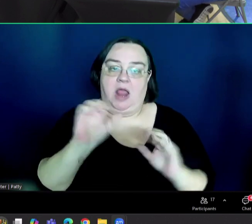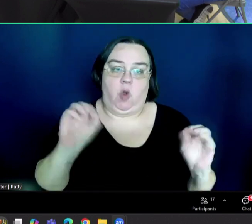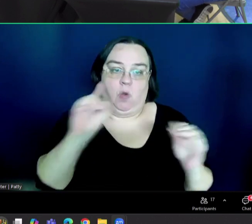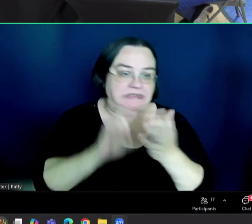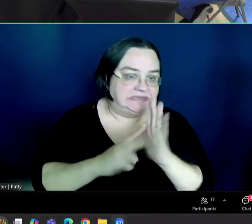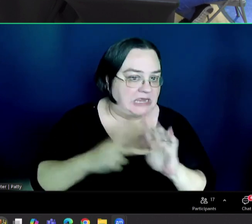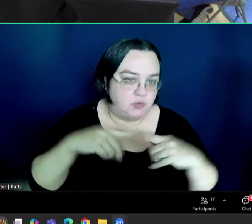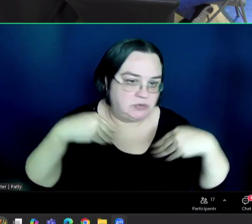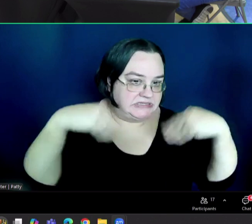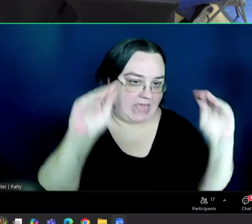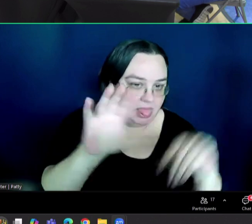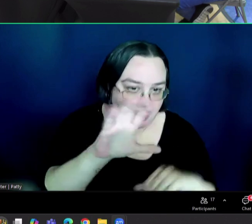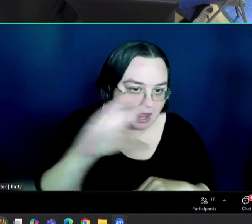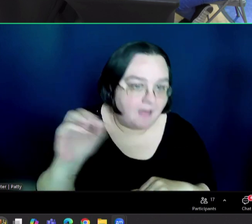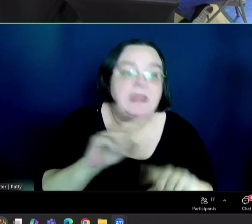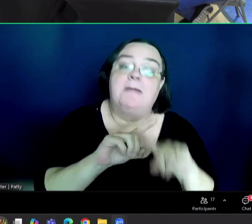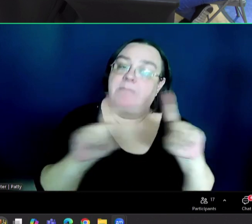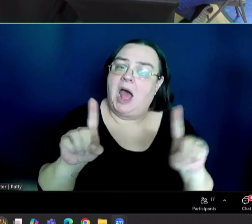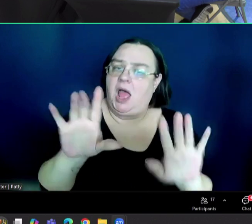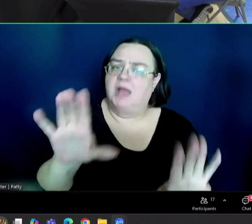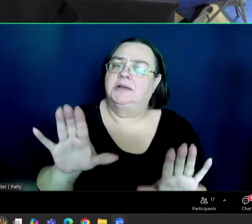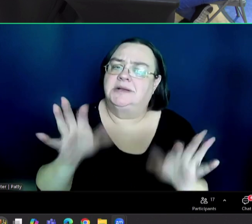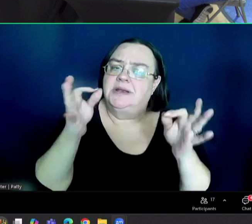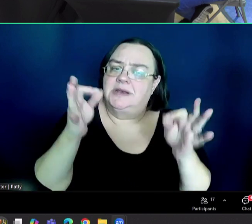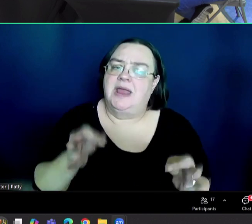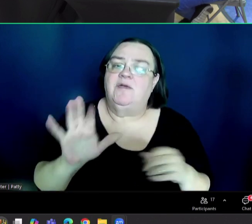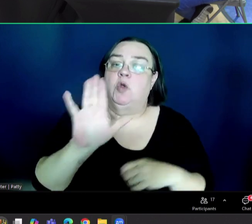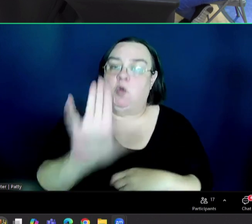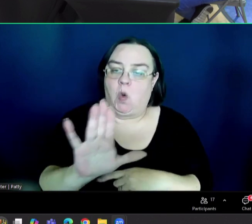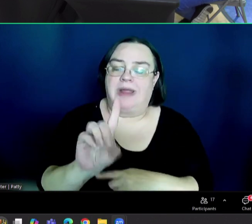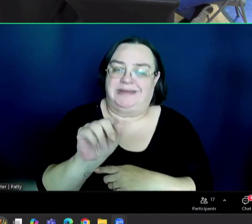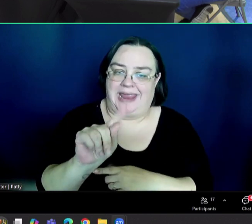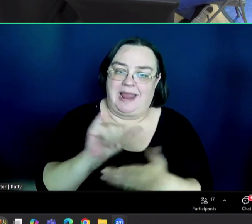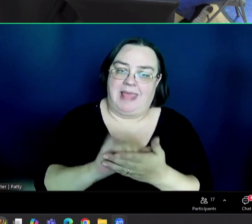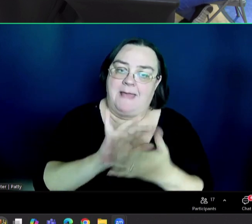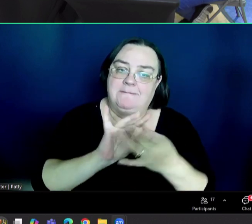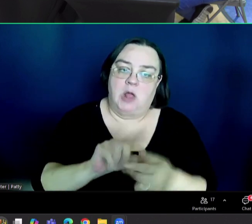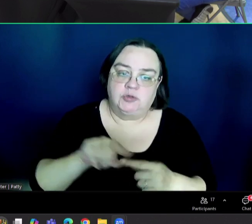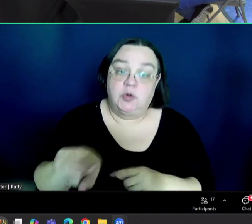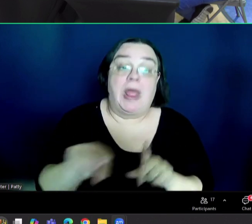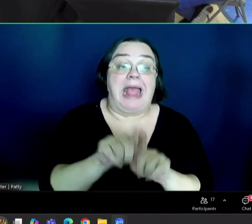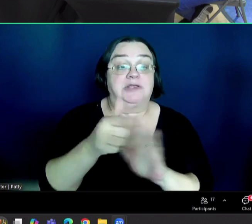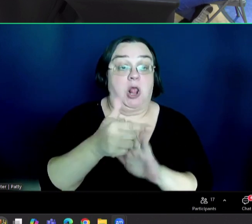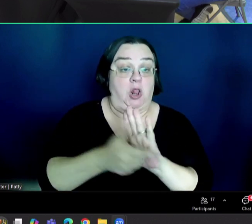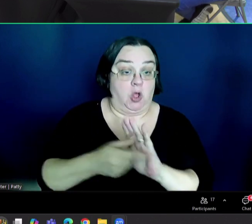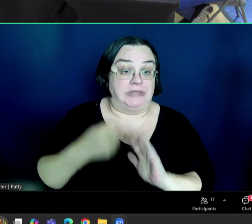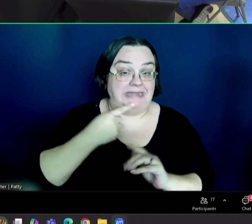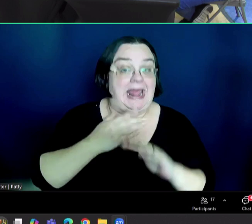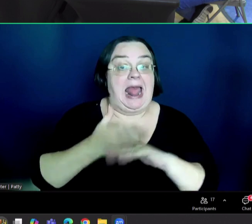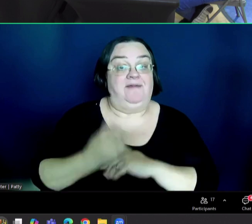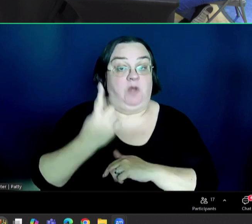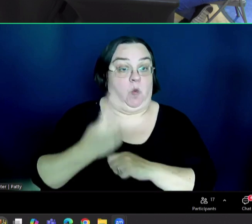certainly, your data is going to be your data, and as the law stipulates, after a year, it has to be